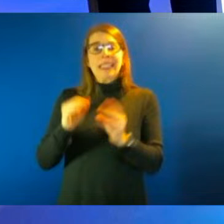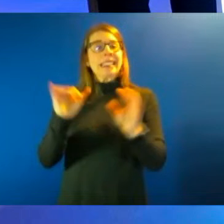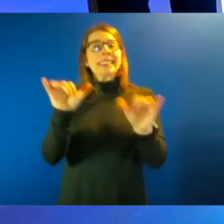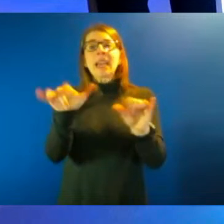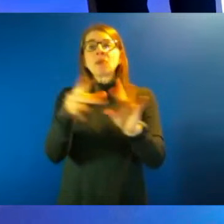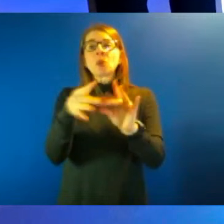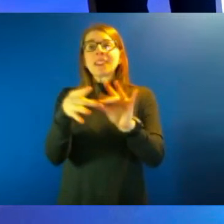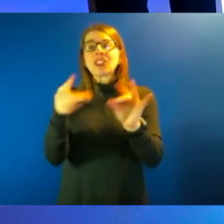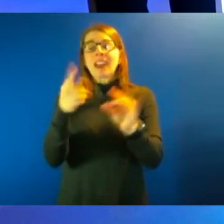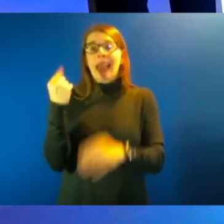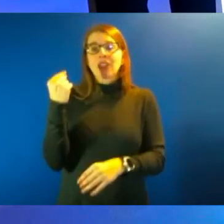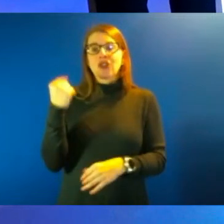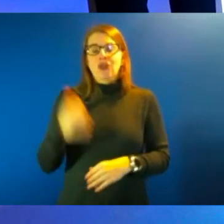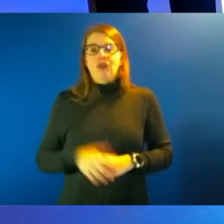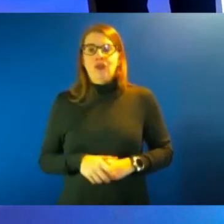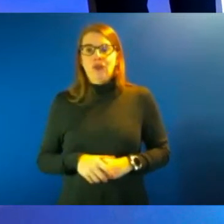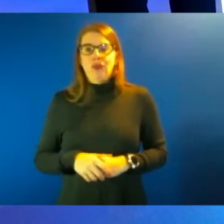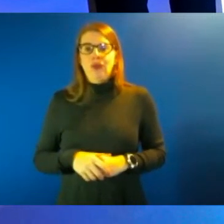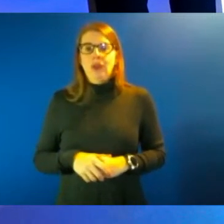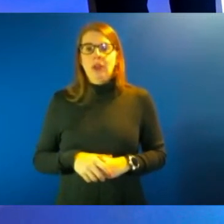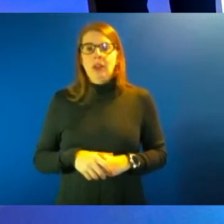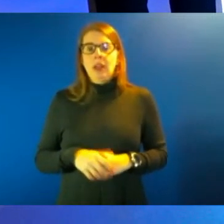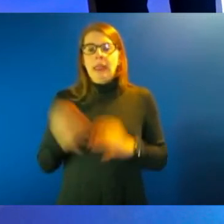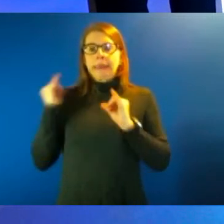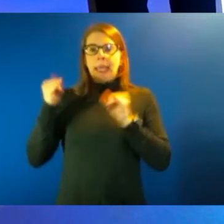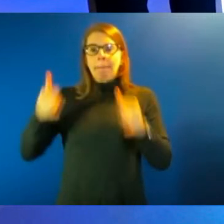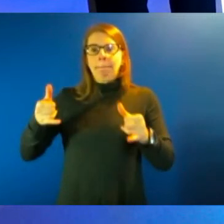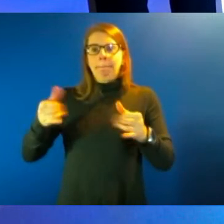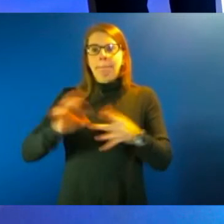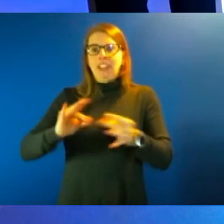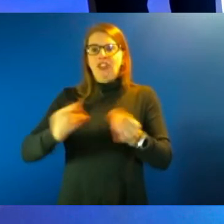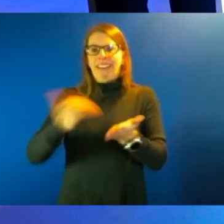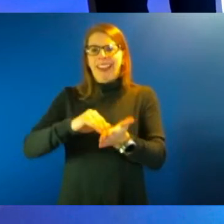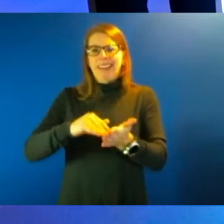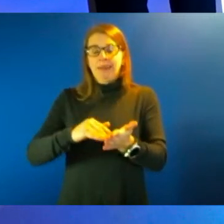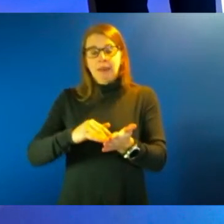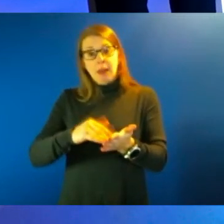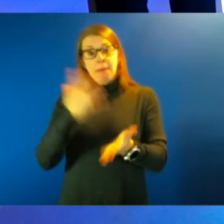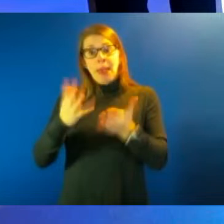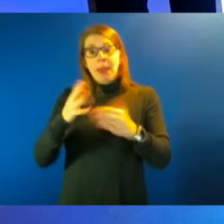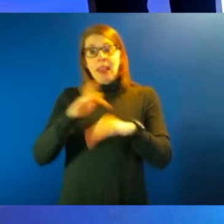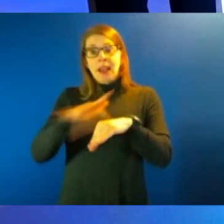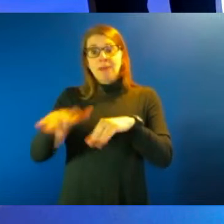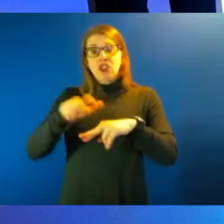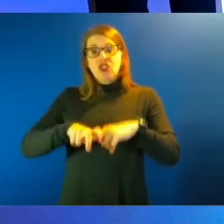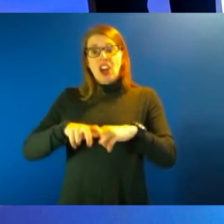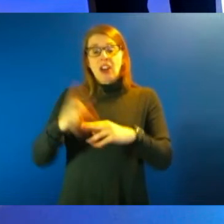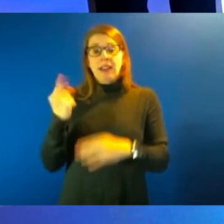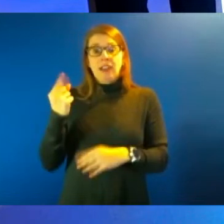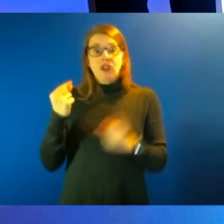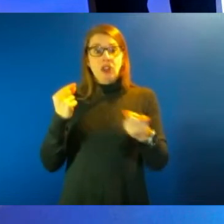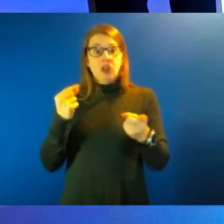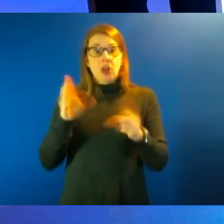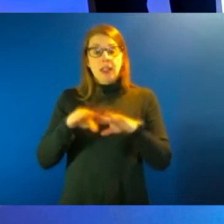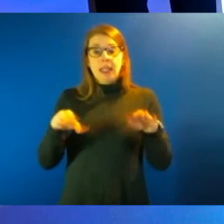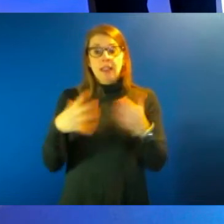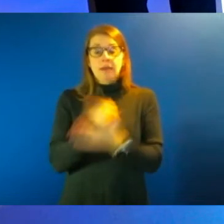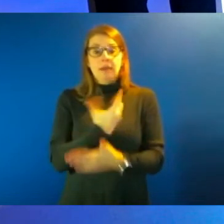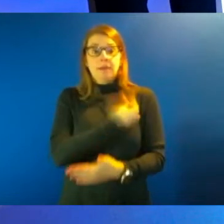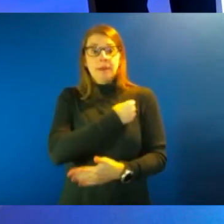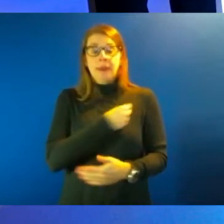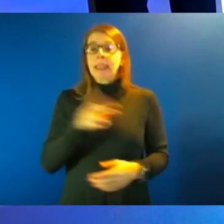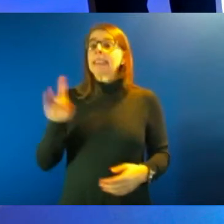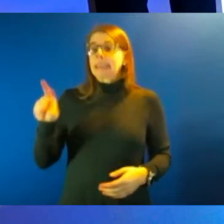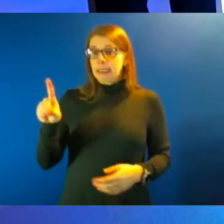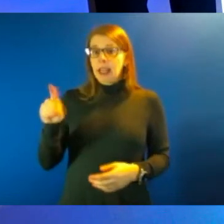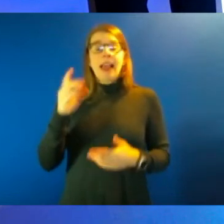saying, it just, the fact that we're now saying that again. Yeah. You may have an empty chair next year. Don't do that. Did your kids get vaccinated? We sure did. Yeah. Last time you